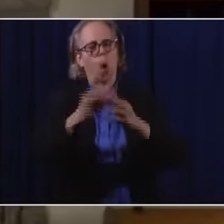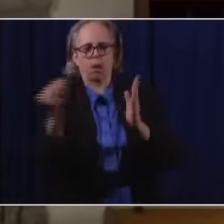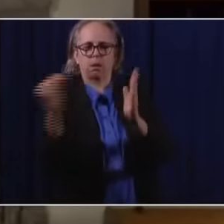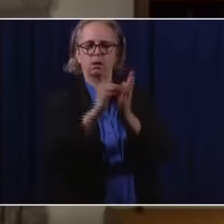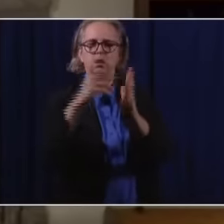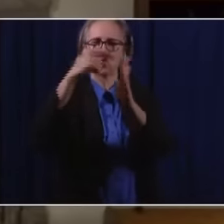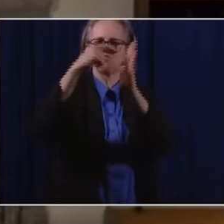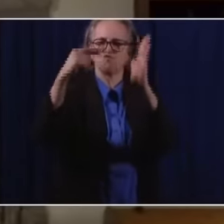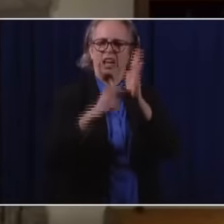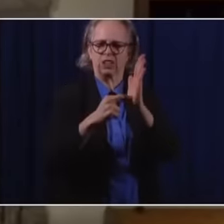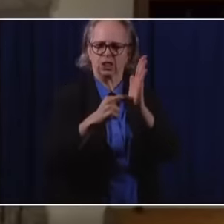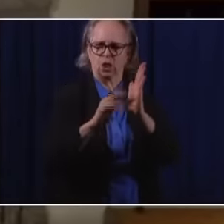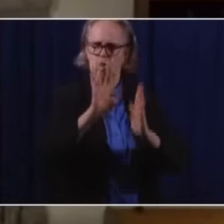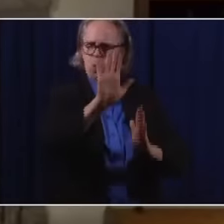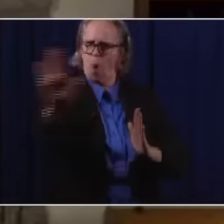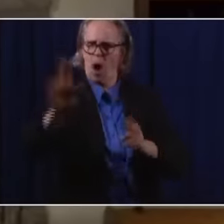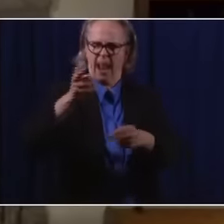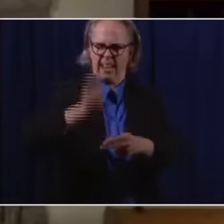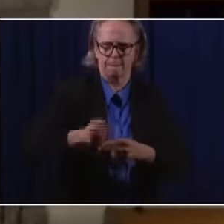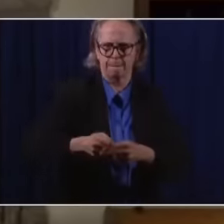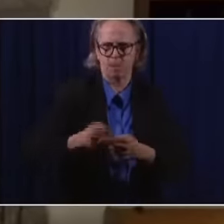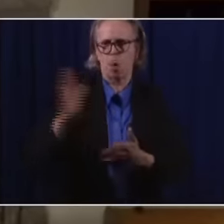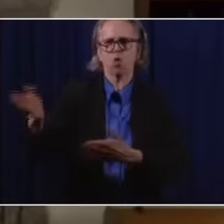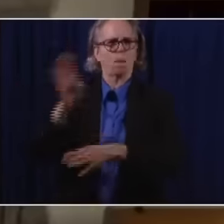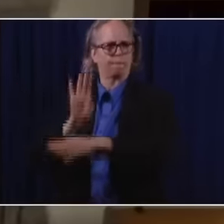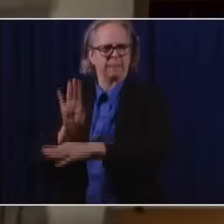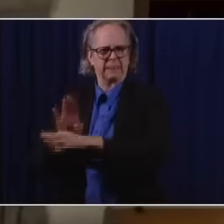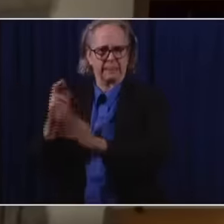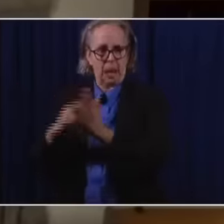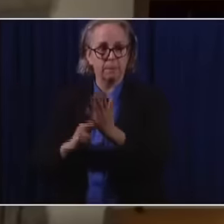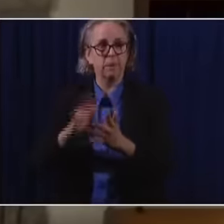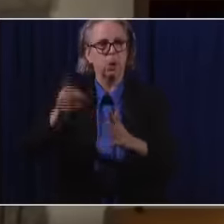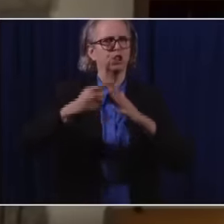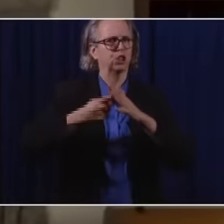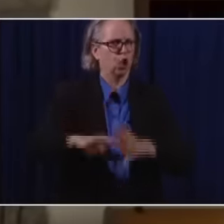register when this goes up online this week.